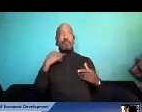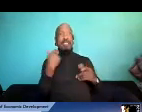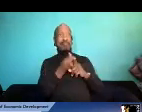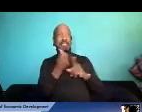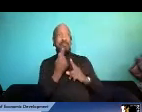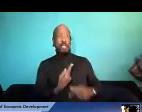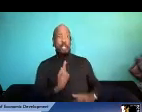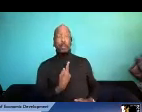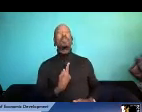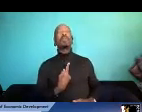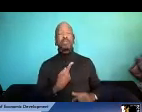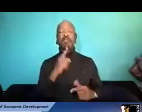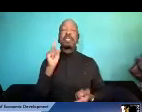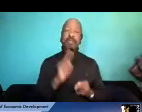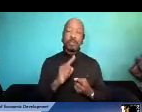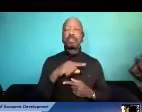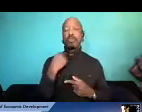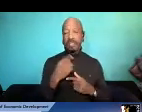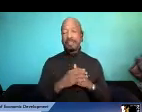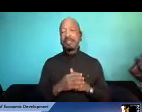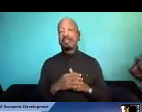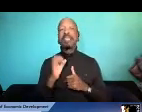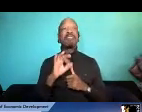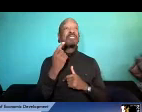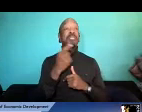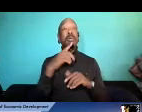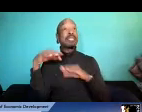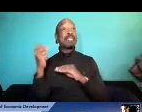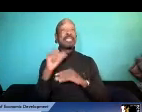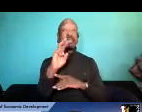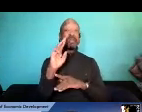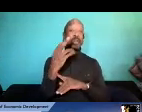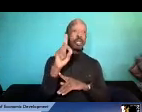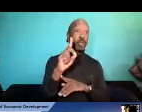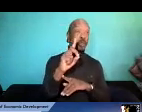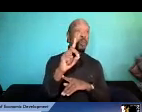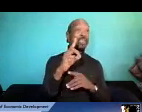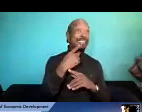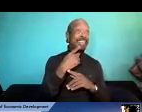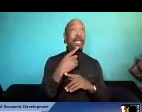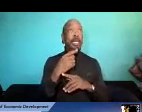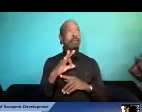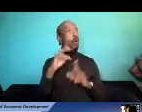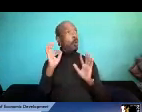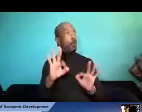each one. And then if somebody were to leave, like Ricardo said, hopefully on good terms, they won't,